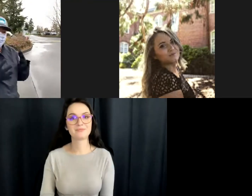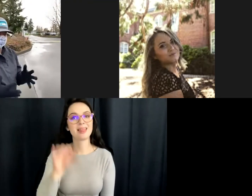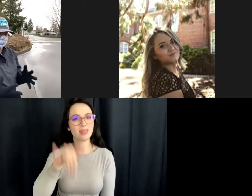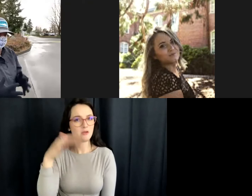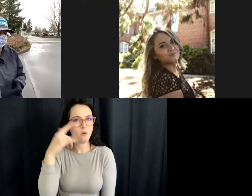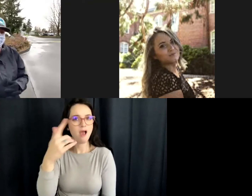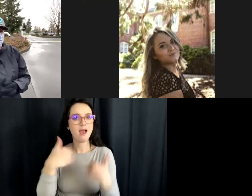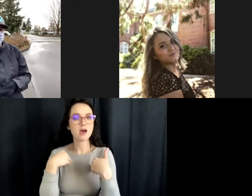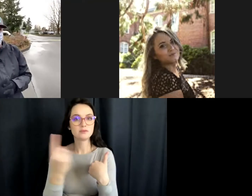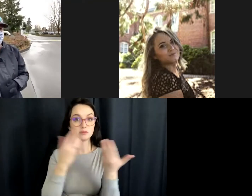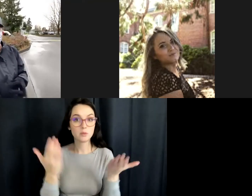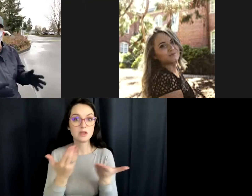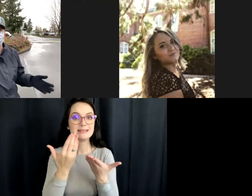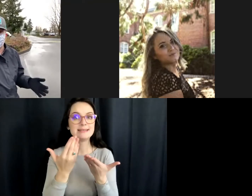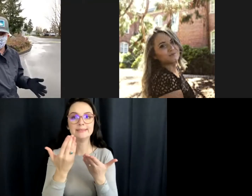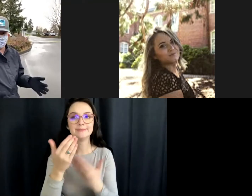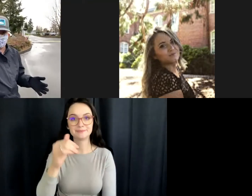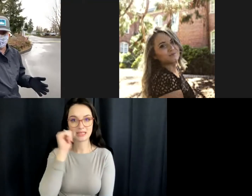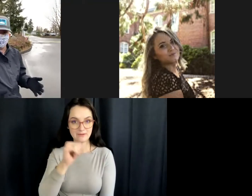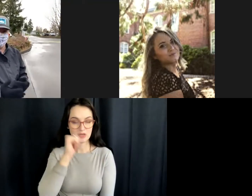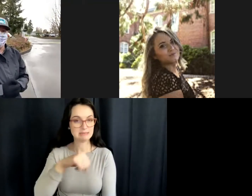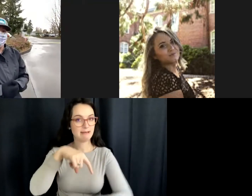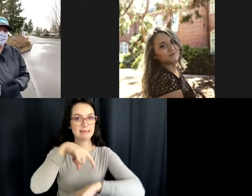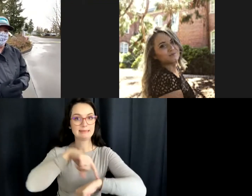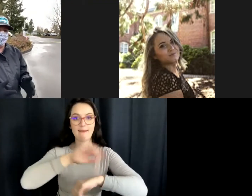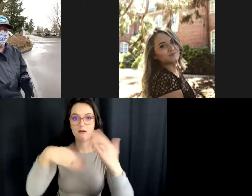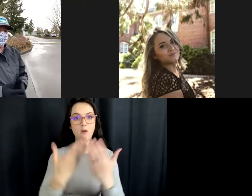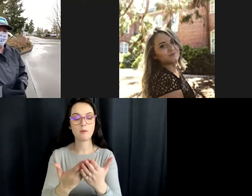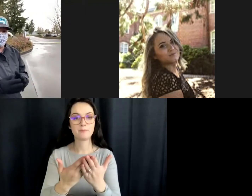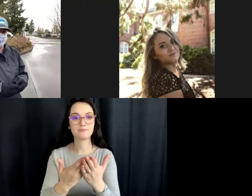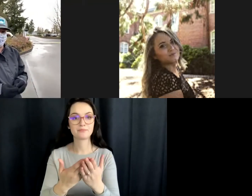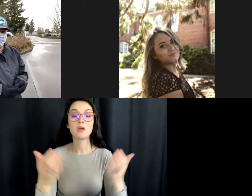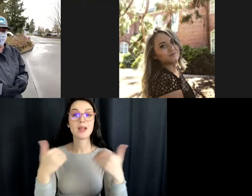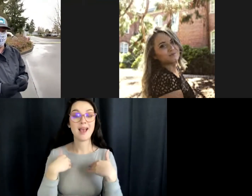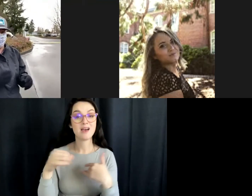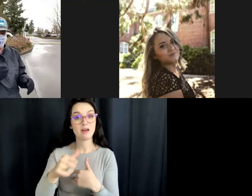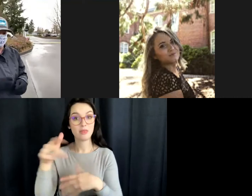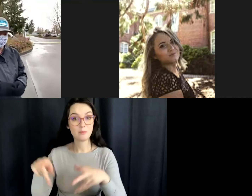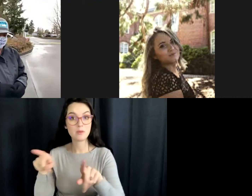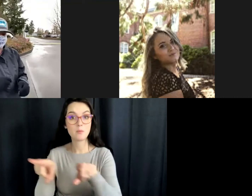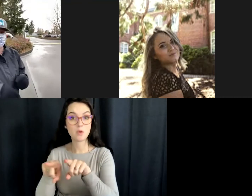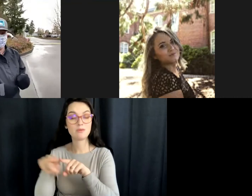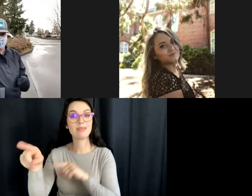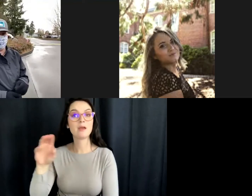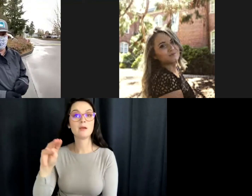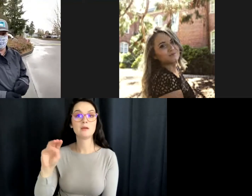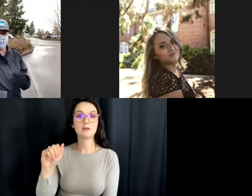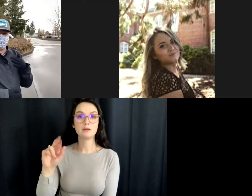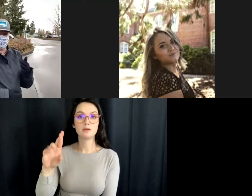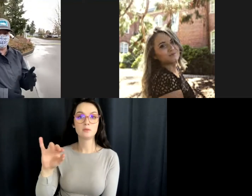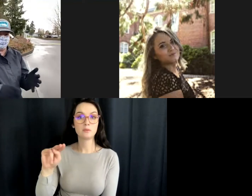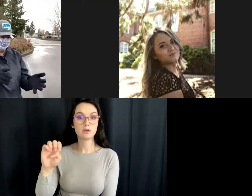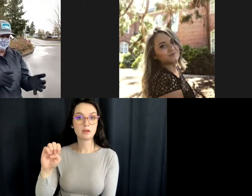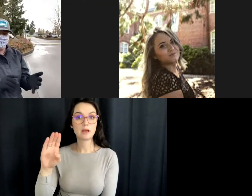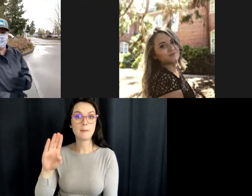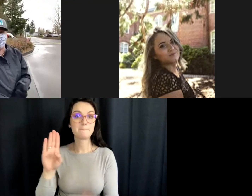what are the people doing? We hardly see anybody out here. What roles do they play in this? Sure, that's a great question. So